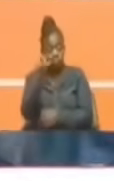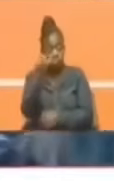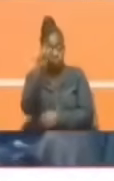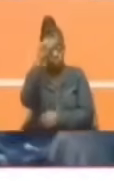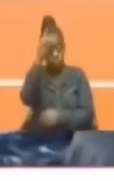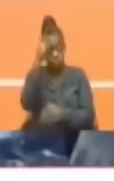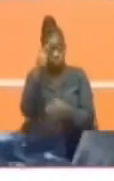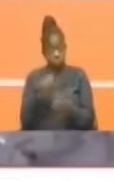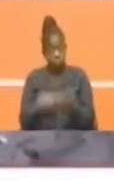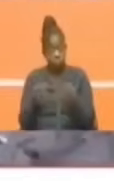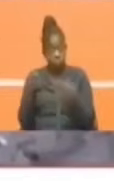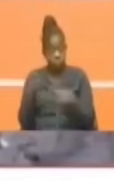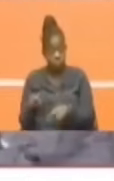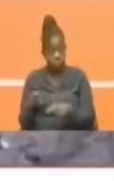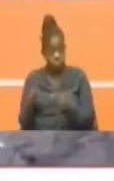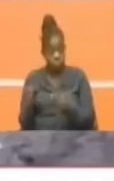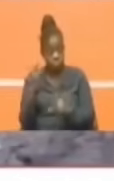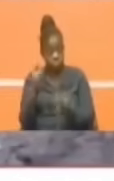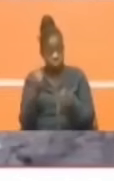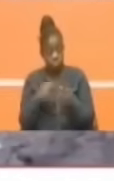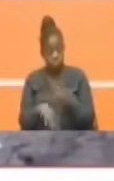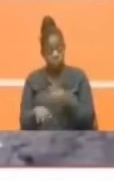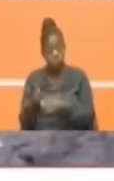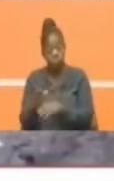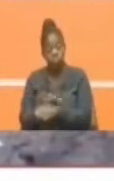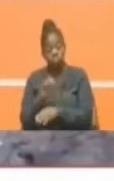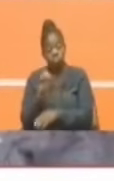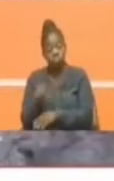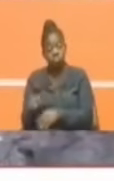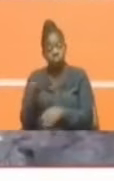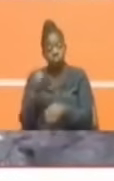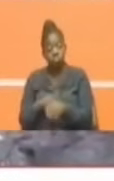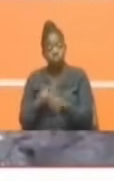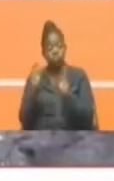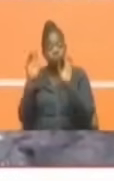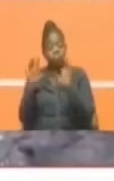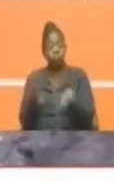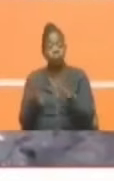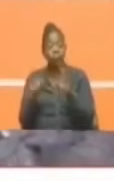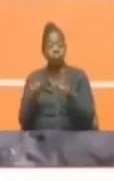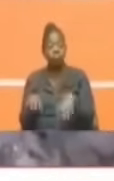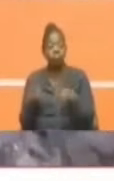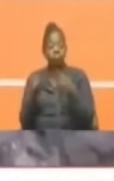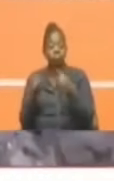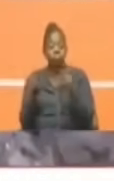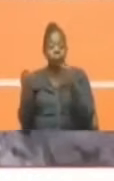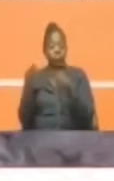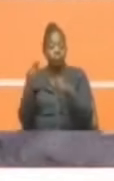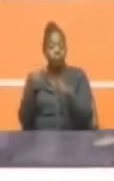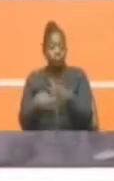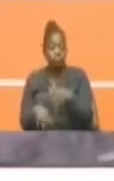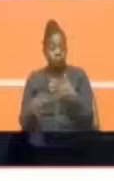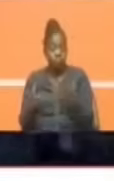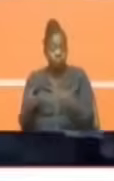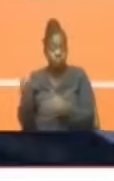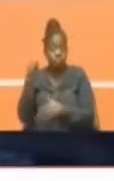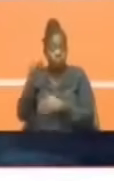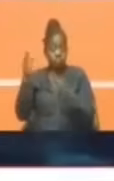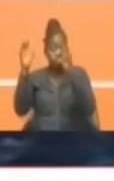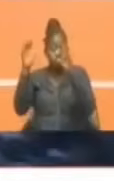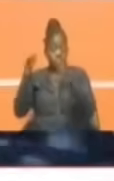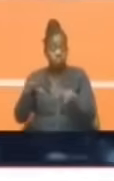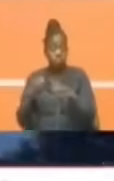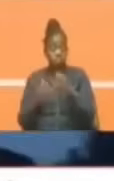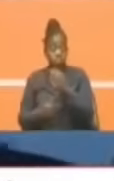yeewuunya ekyabaddewo. Abatuuze bategeeza Bukedde TV nti enkuba ey'amaanyi yasoose okutonnya n'ekyazzeeko ggulu okubwatuka nga